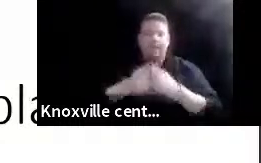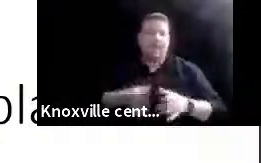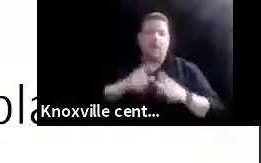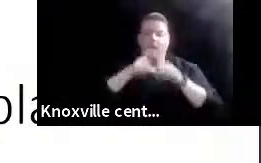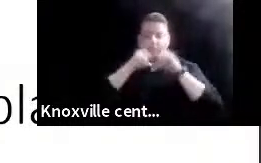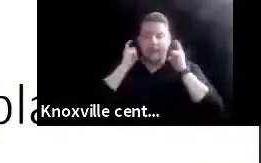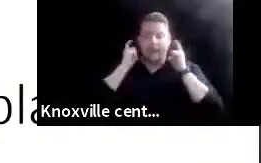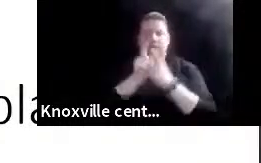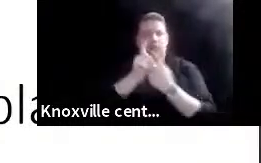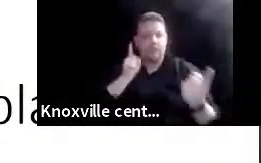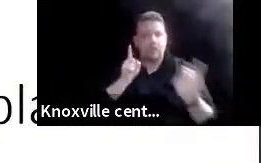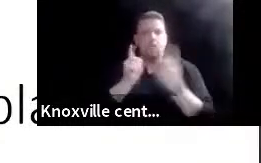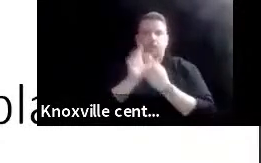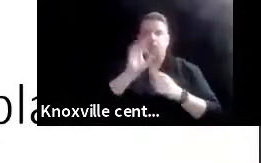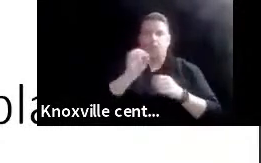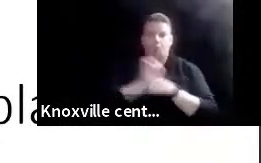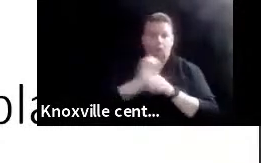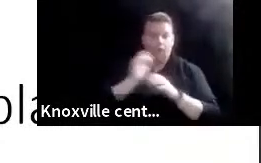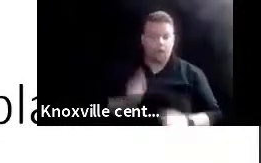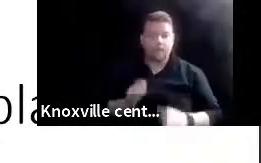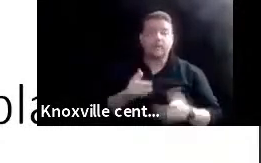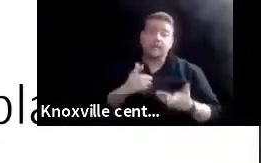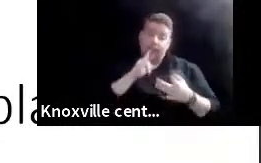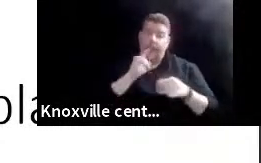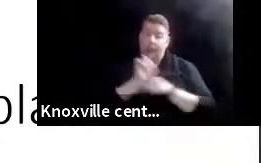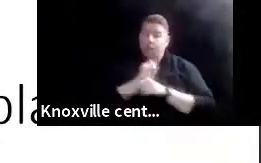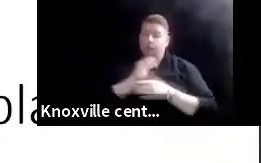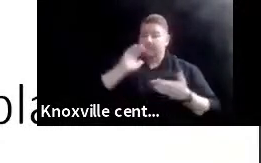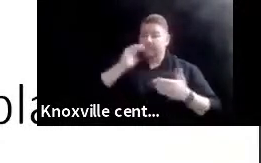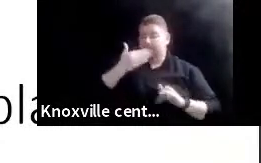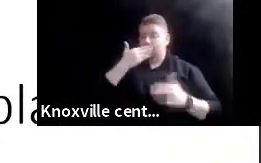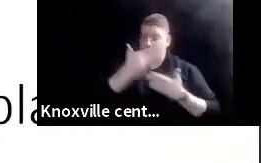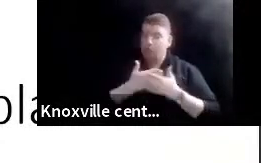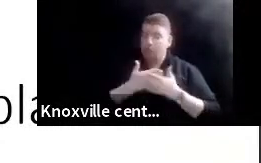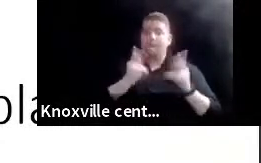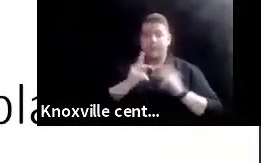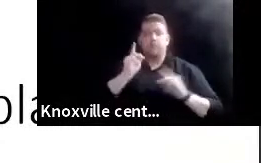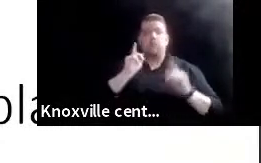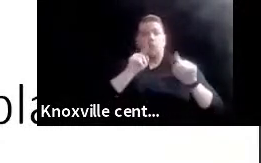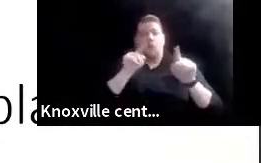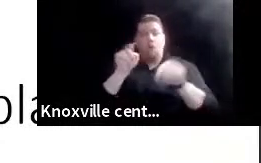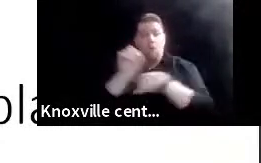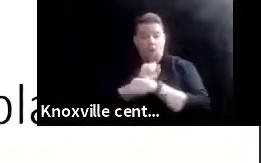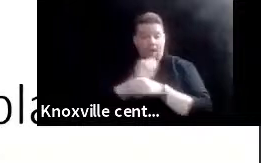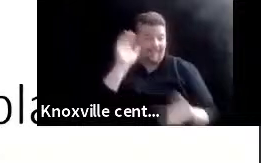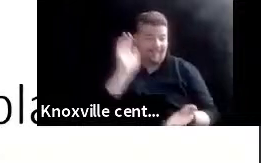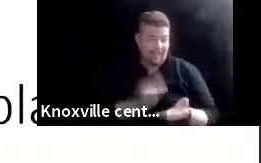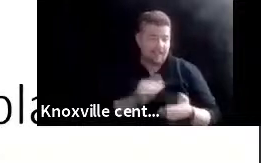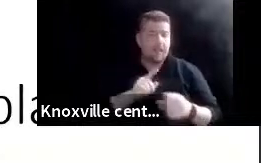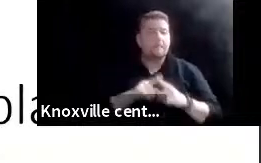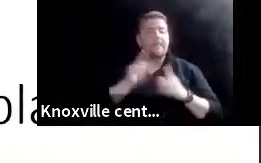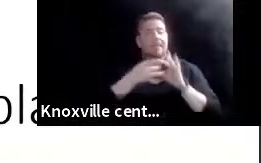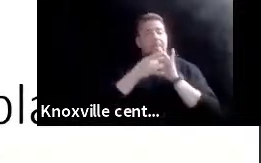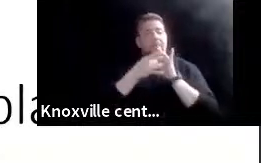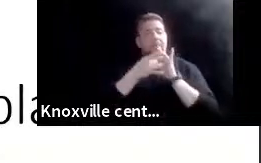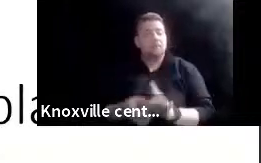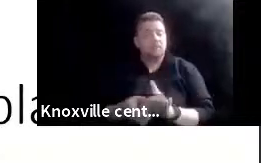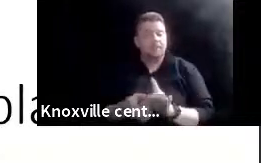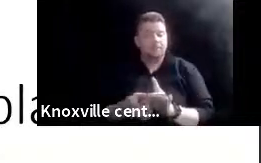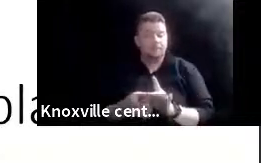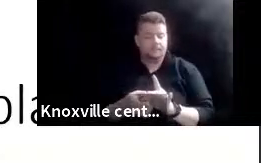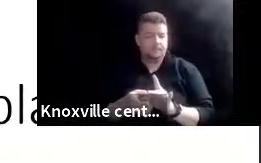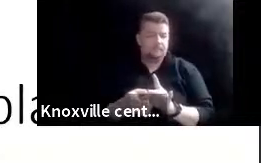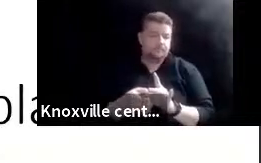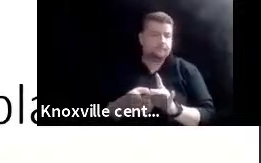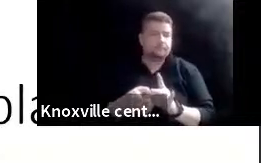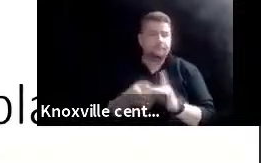social distancing with your coworkers. Those would actually seem to be good things, that we're seeing people go to work less. But that would only be associated as a